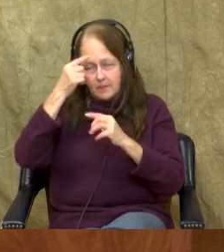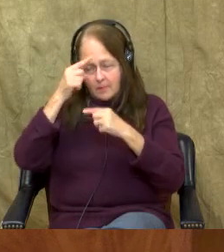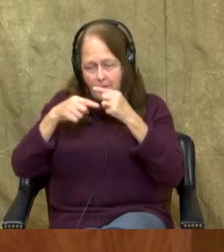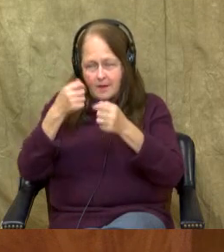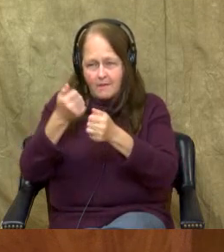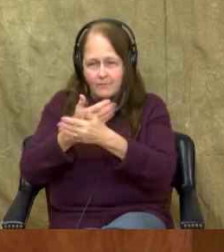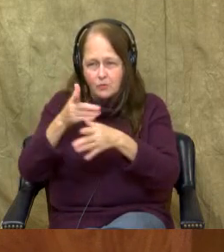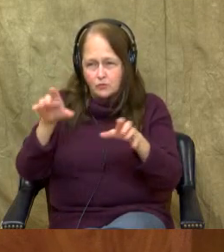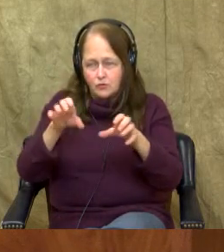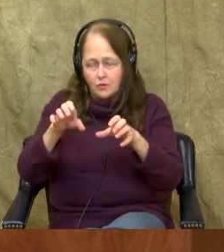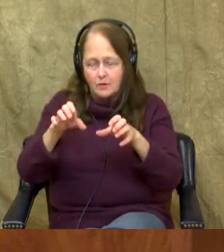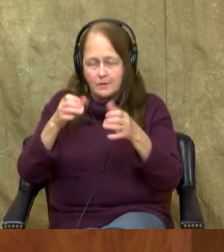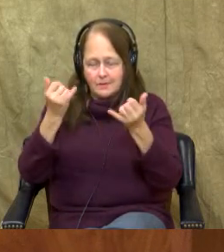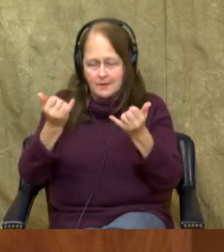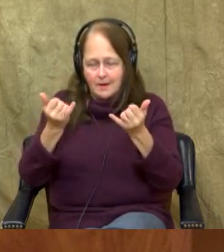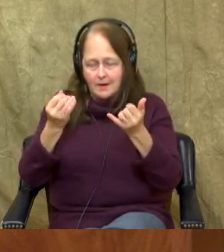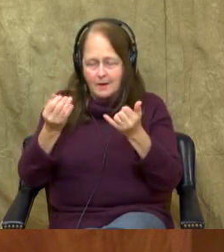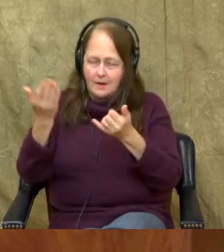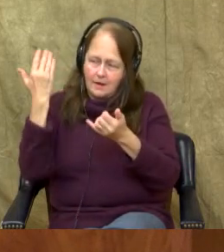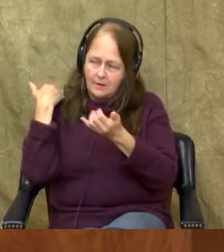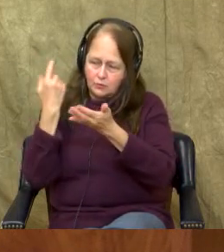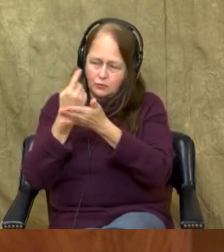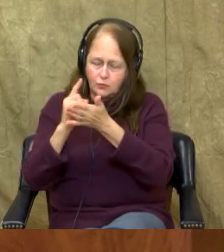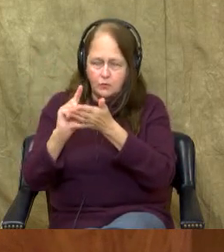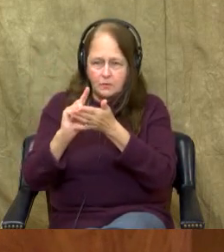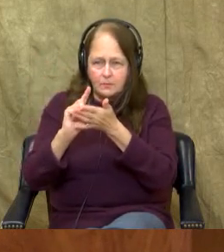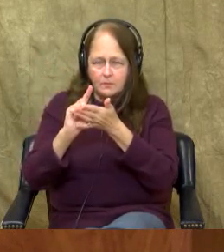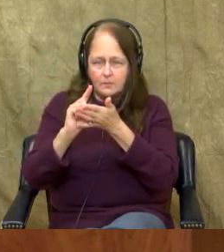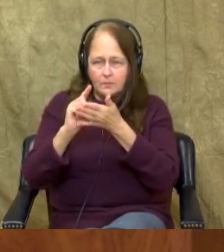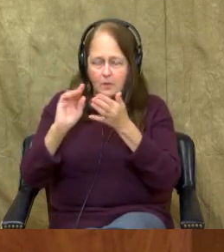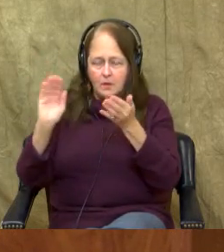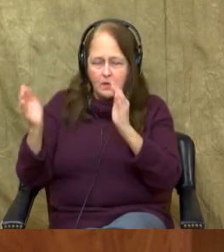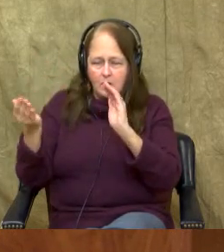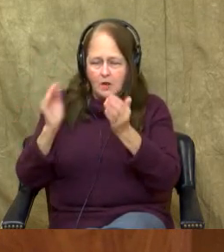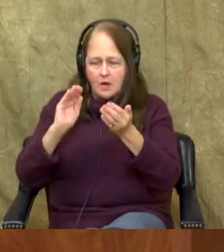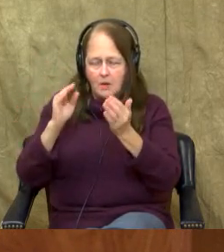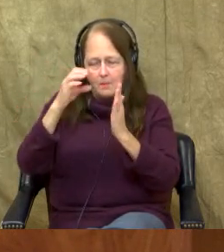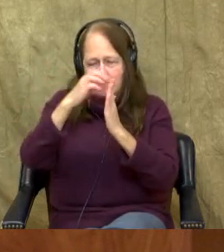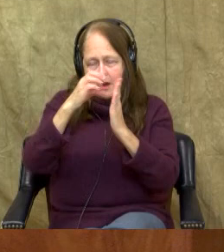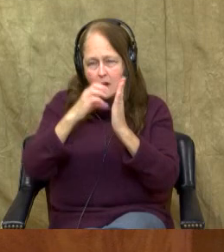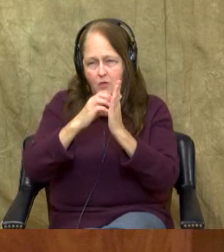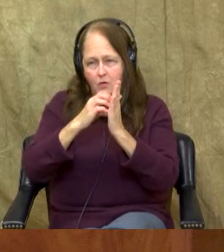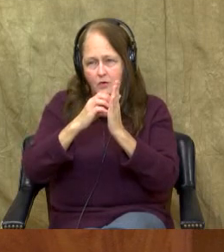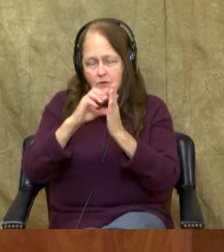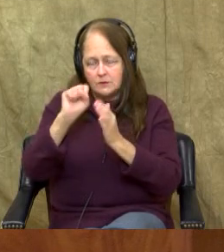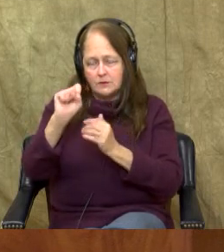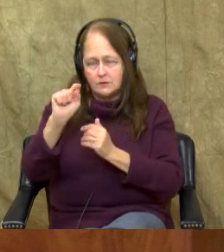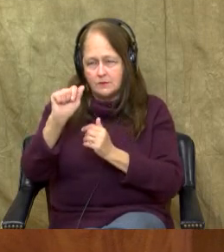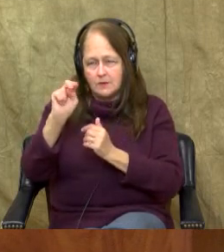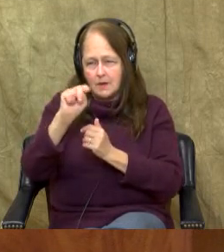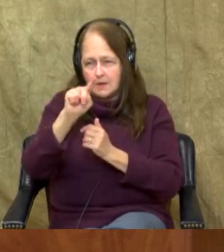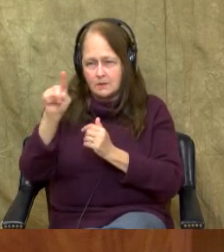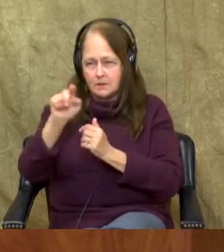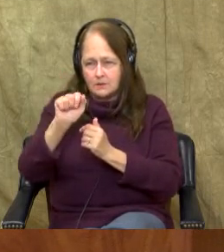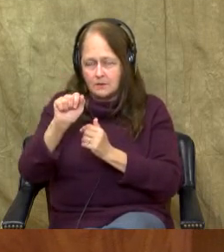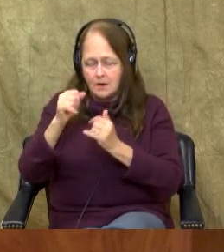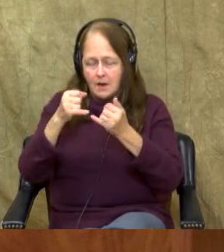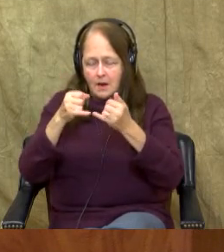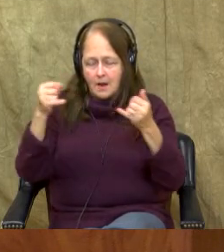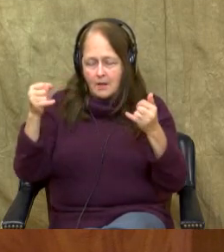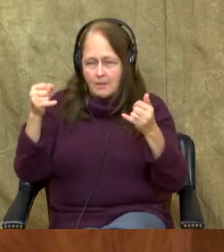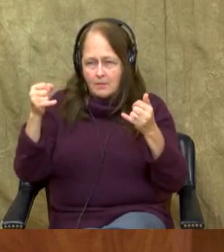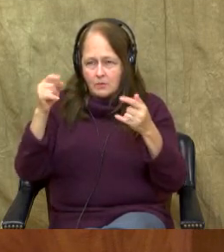today and last week, you can compare all of that. You can compare a paragraph to a stanza. Yes, and a